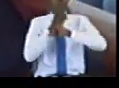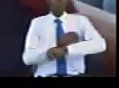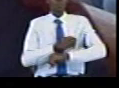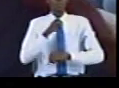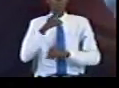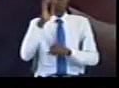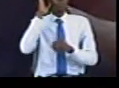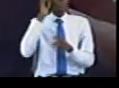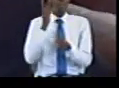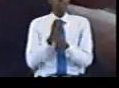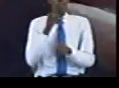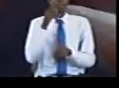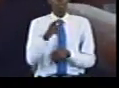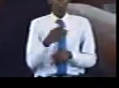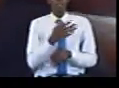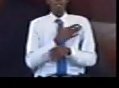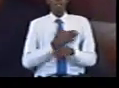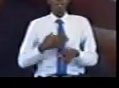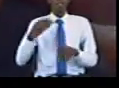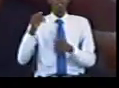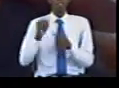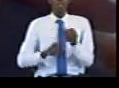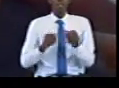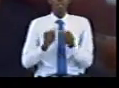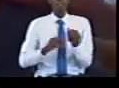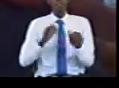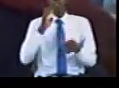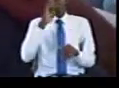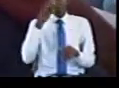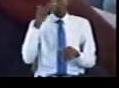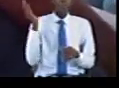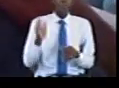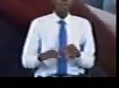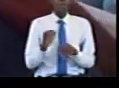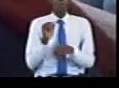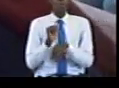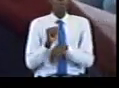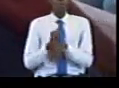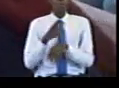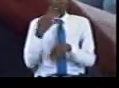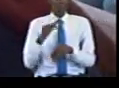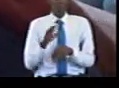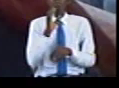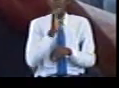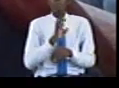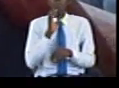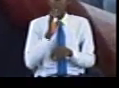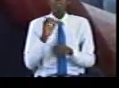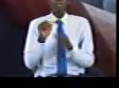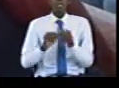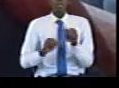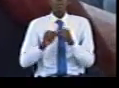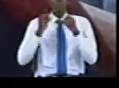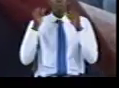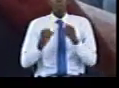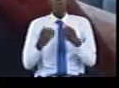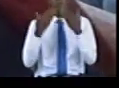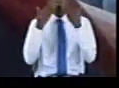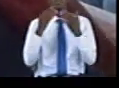you. Amen. And the every evil work of any occultism, any power, thank God you are